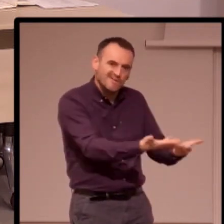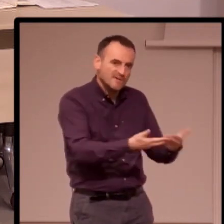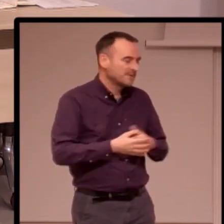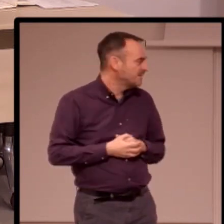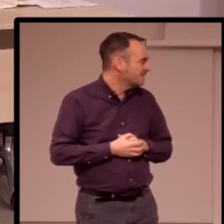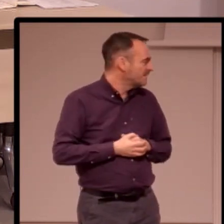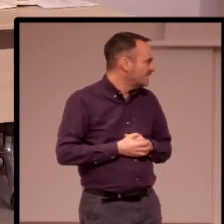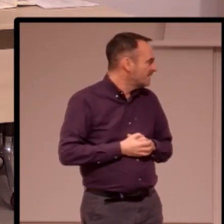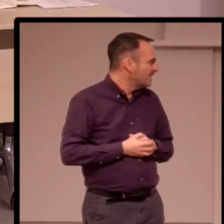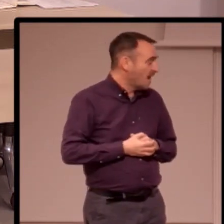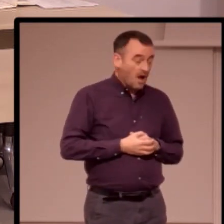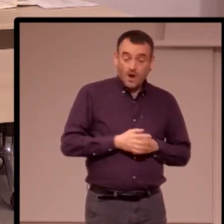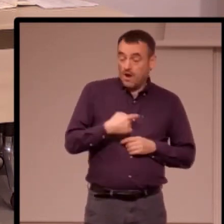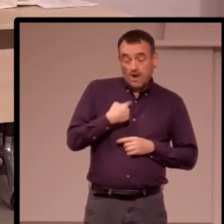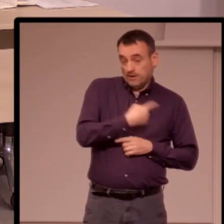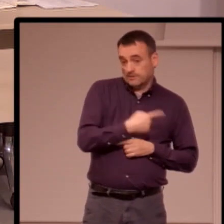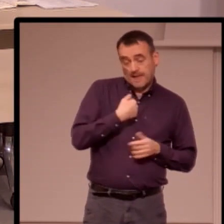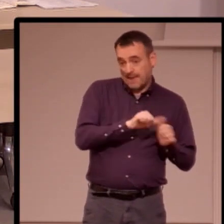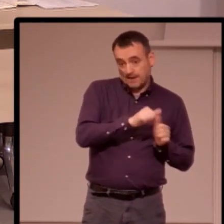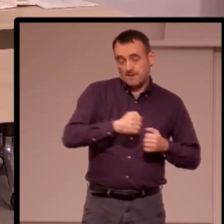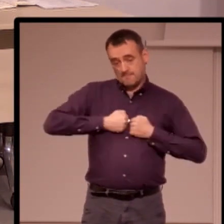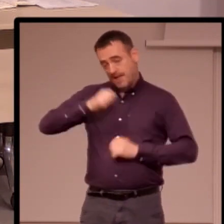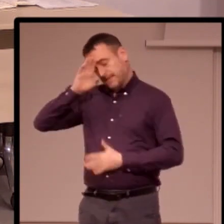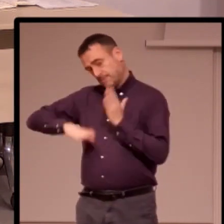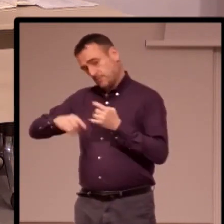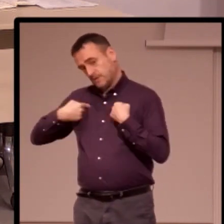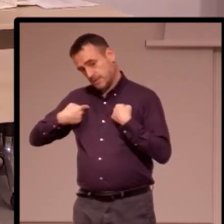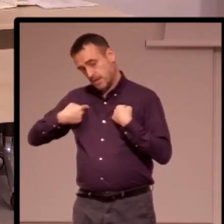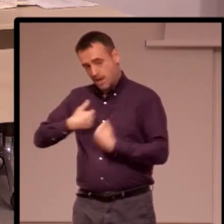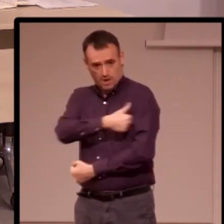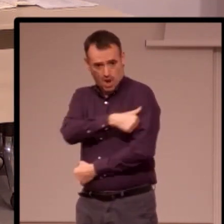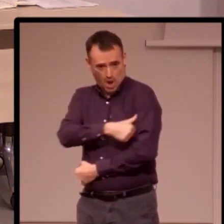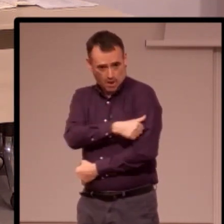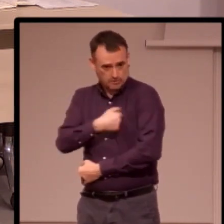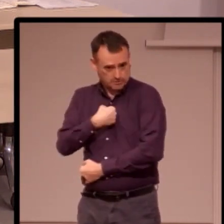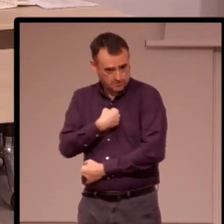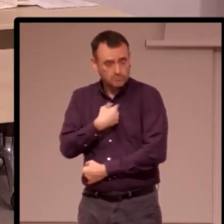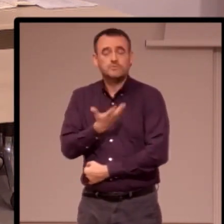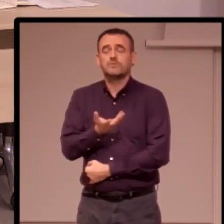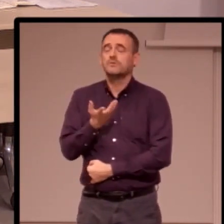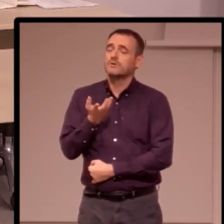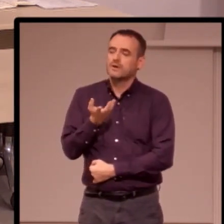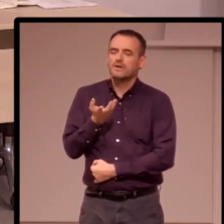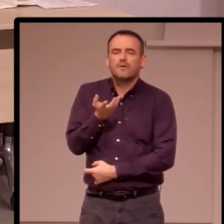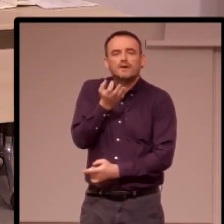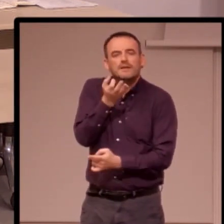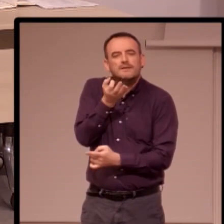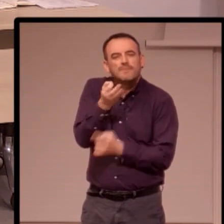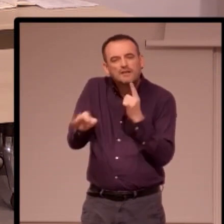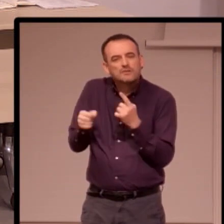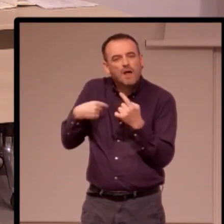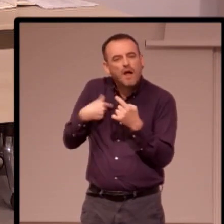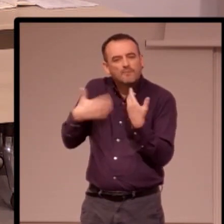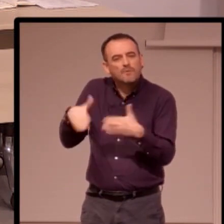I don't think I can say anything better than that. I think, again, from my experience as being a nurse, even in the kind of specialities that I've